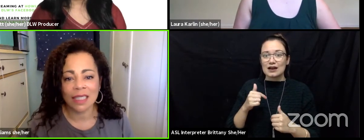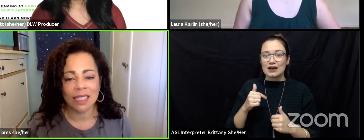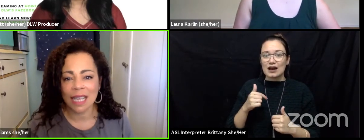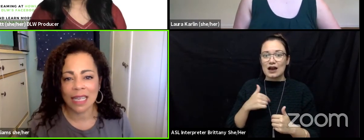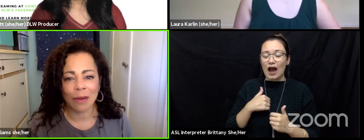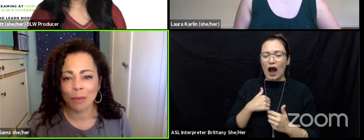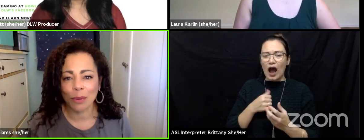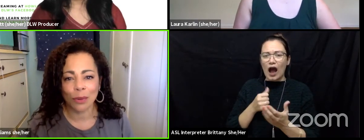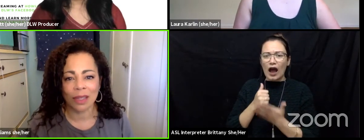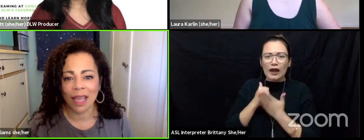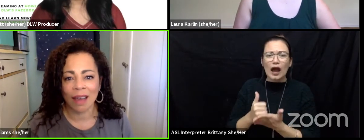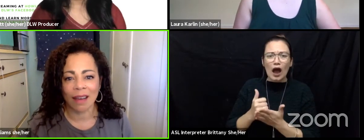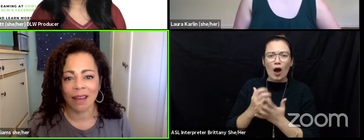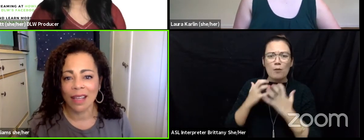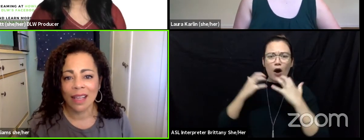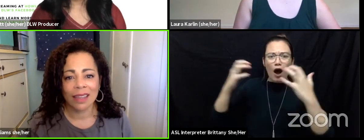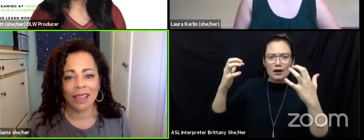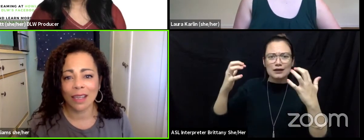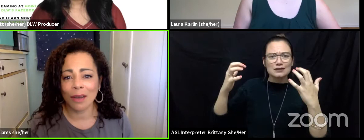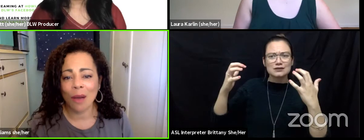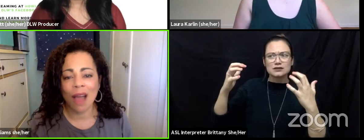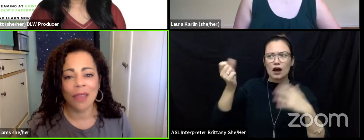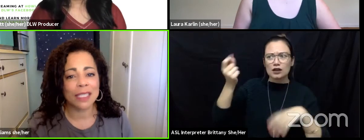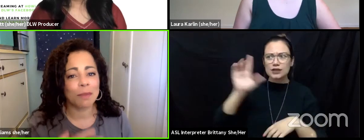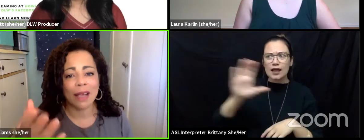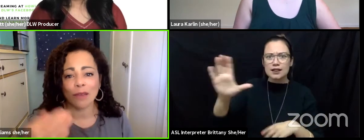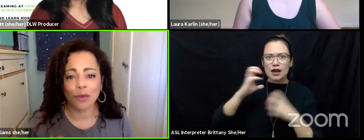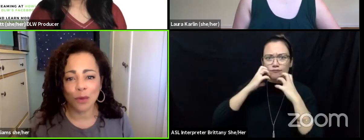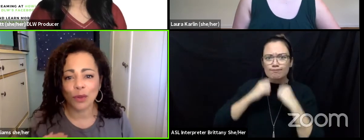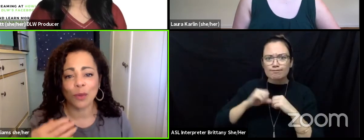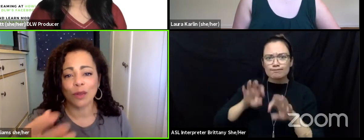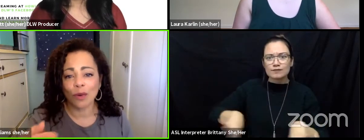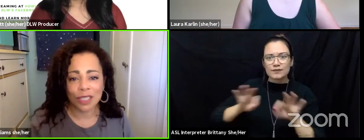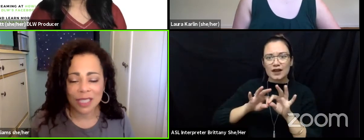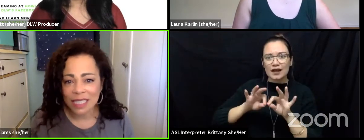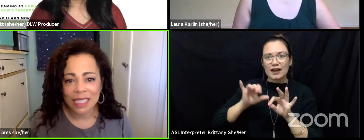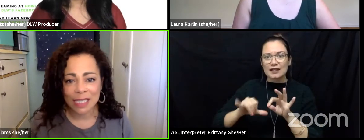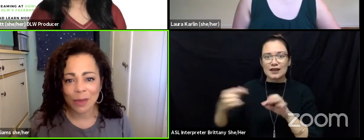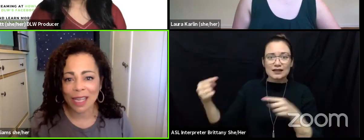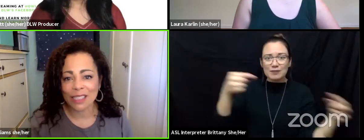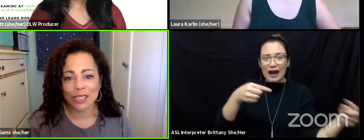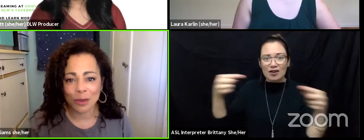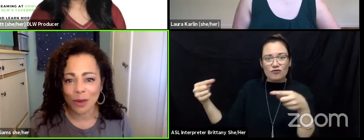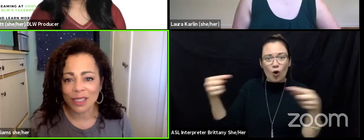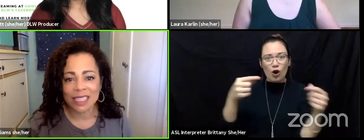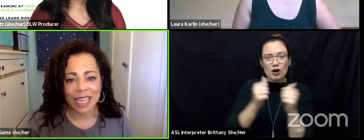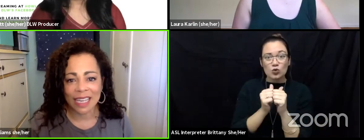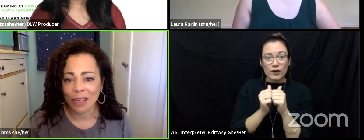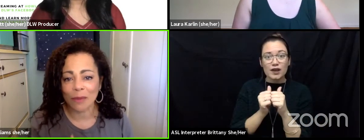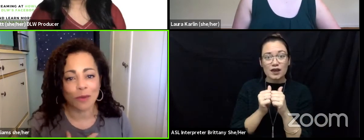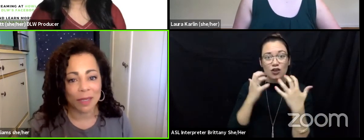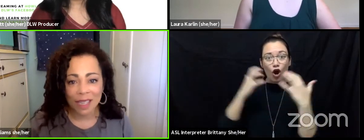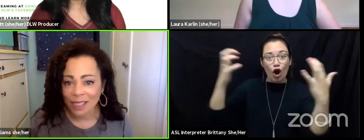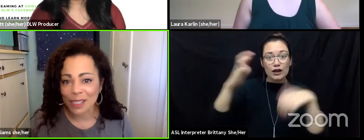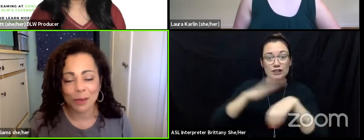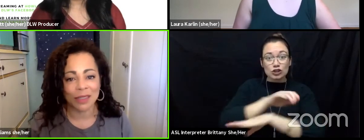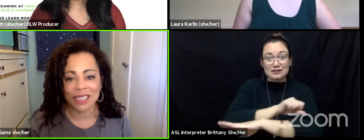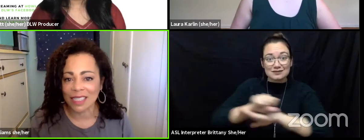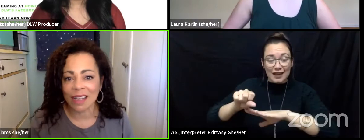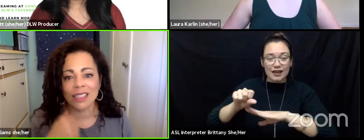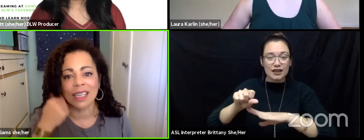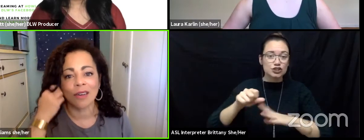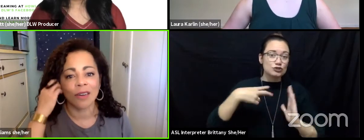audiences understand how important they are. That, you know, this back and forth with audiences that we get to do on stage, I'm a former dancer,